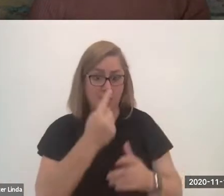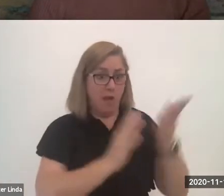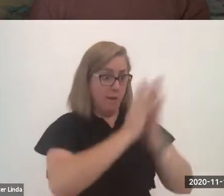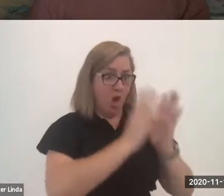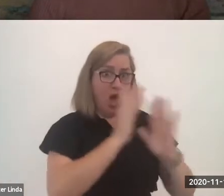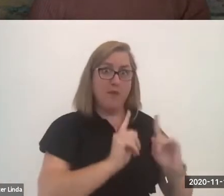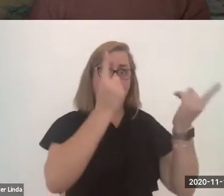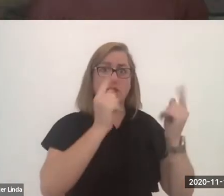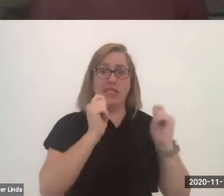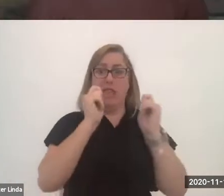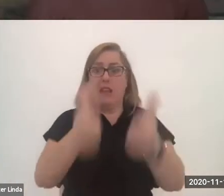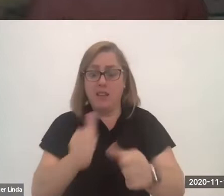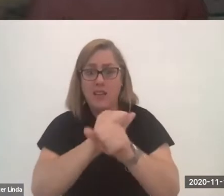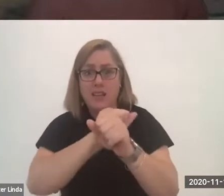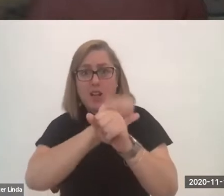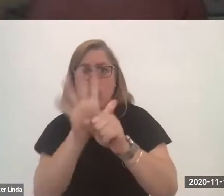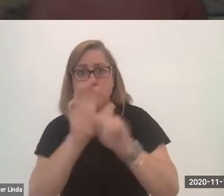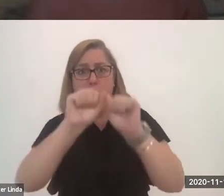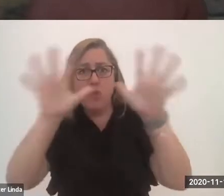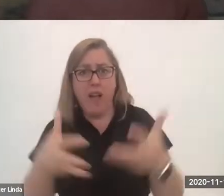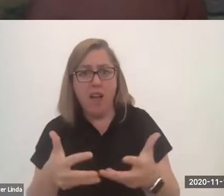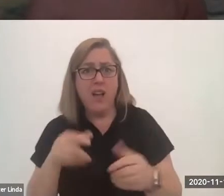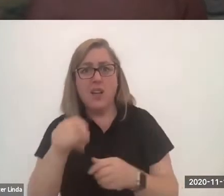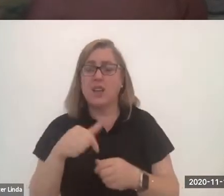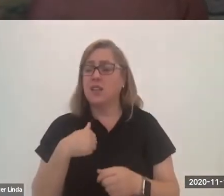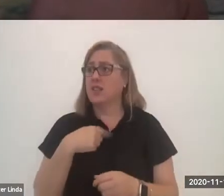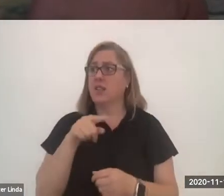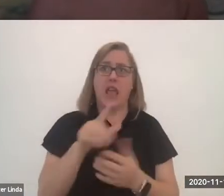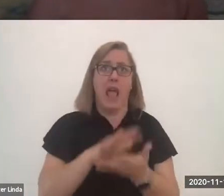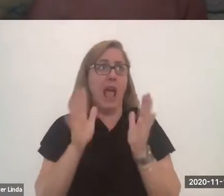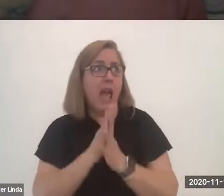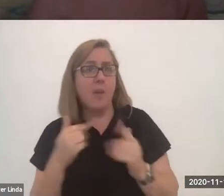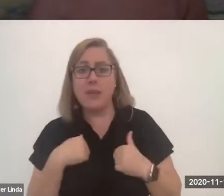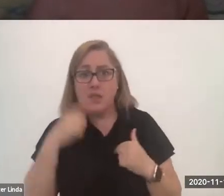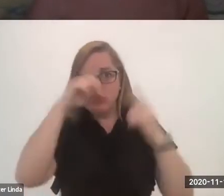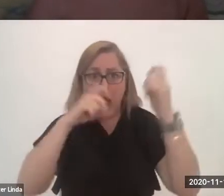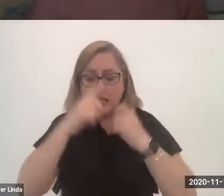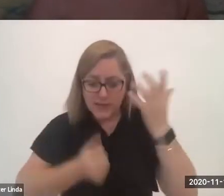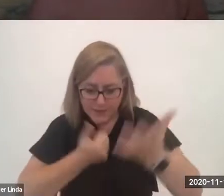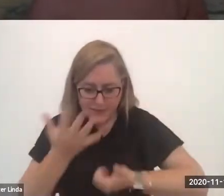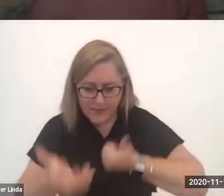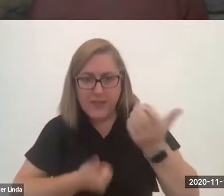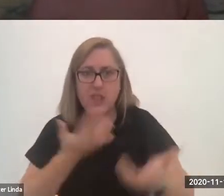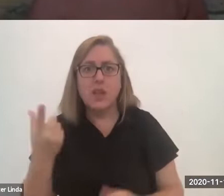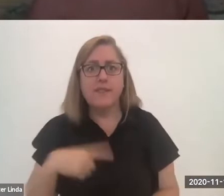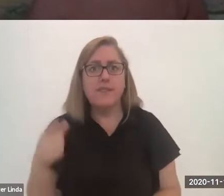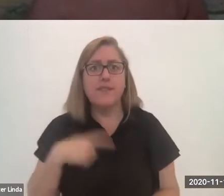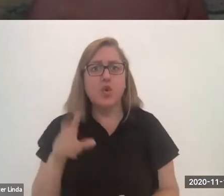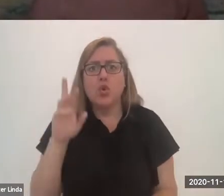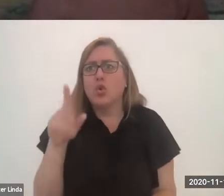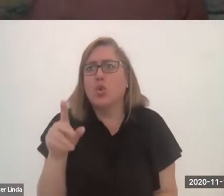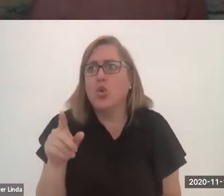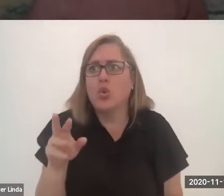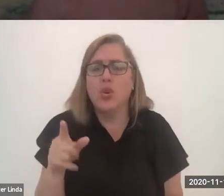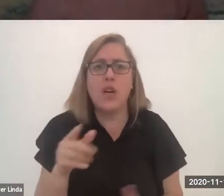it just seemed hard to prioritize creative output. Why would you do it? What's the point of it? How do I